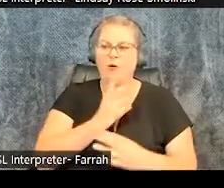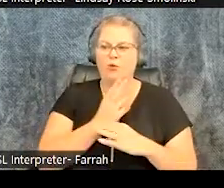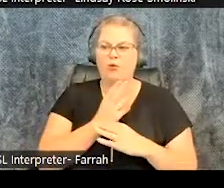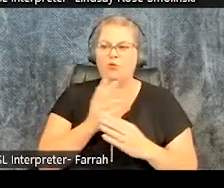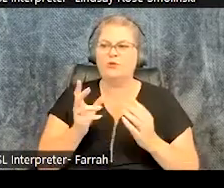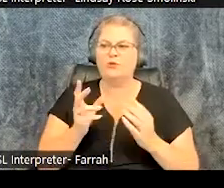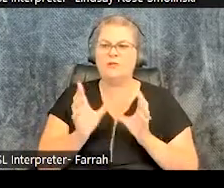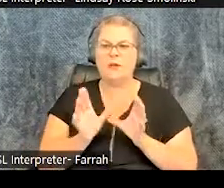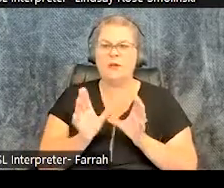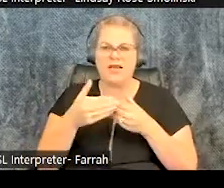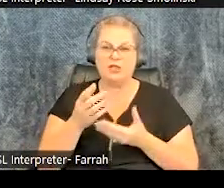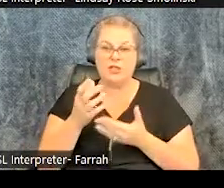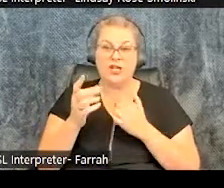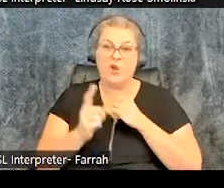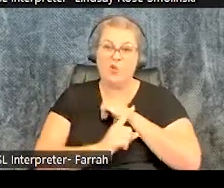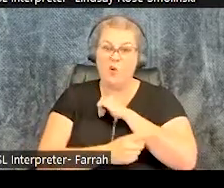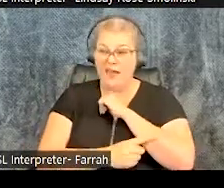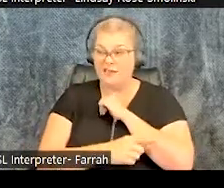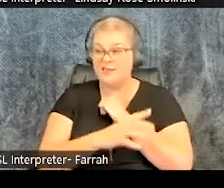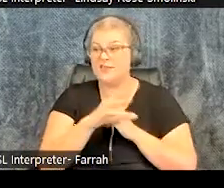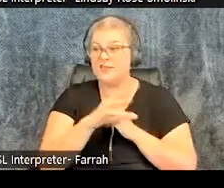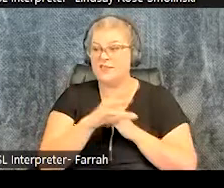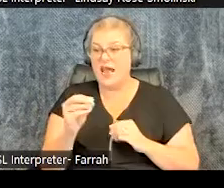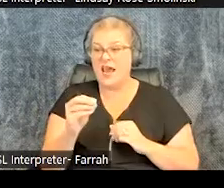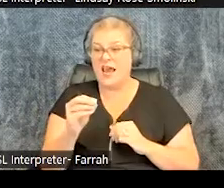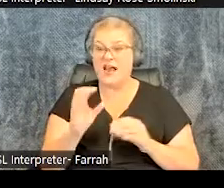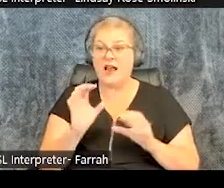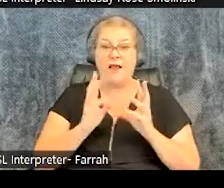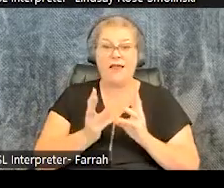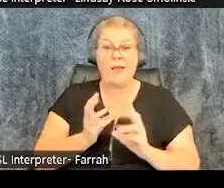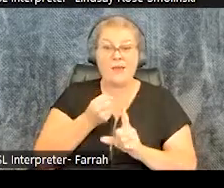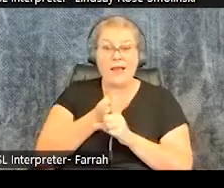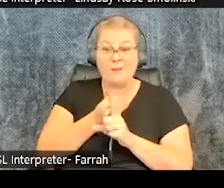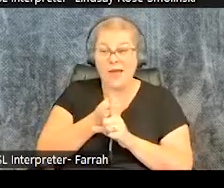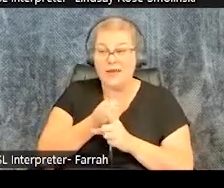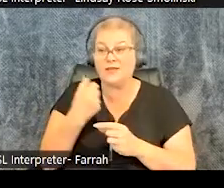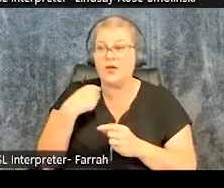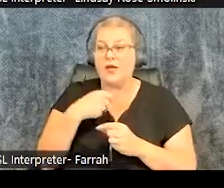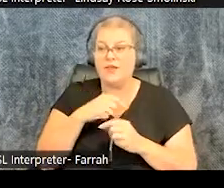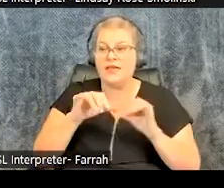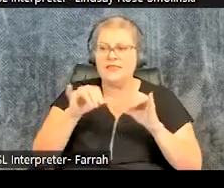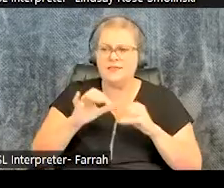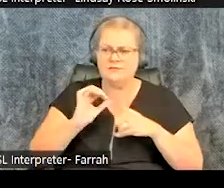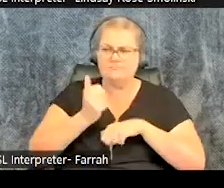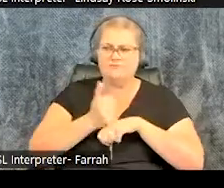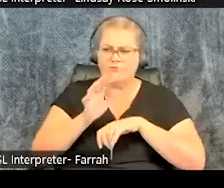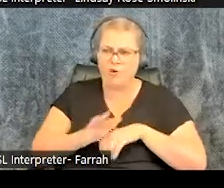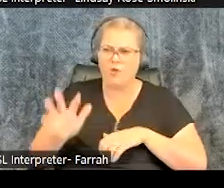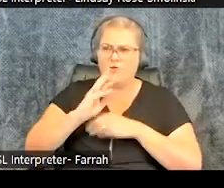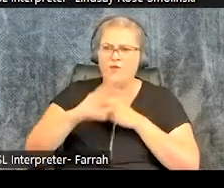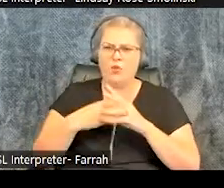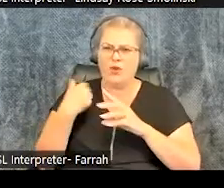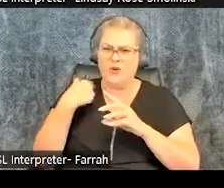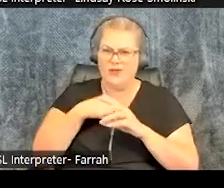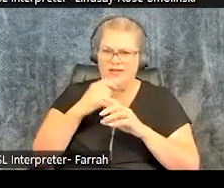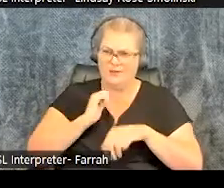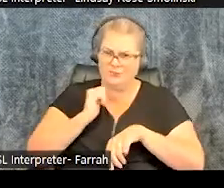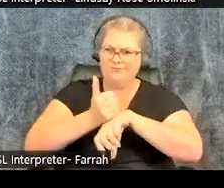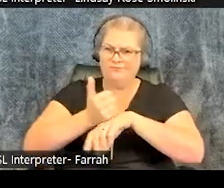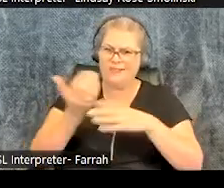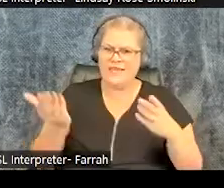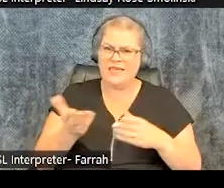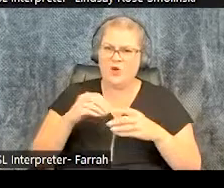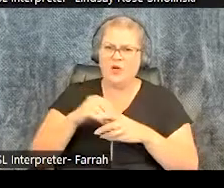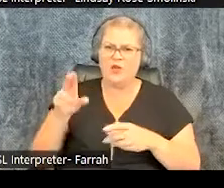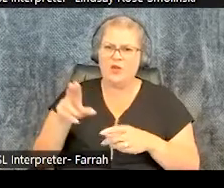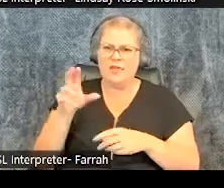impacts. These systems exist around the world, and we need to enable this infrastructure here in the United States